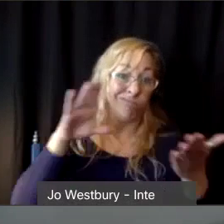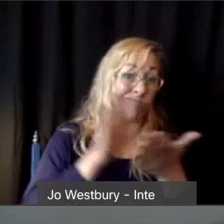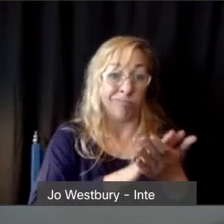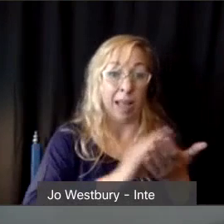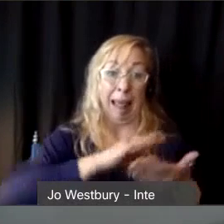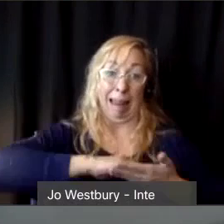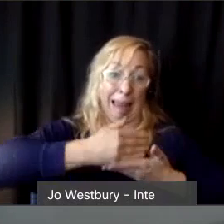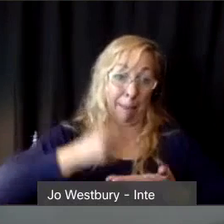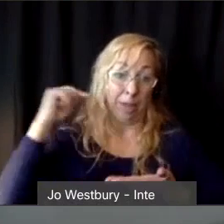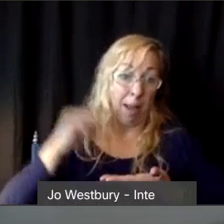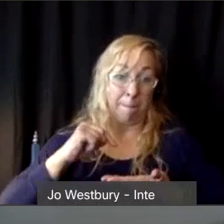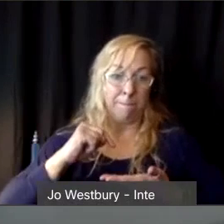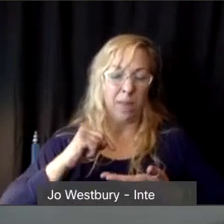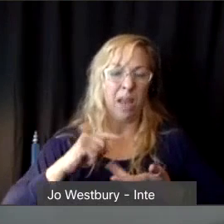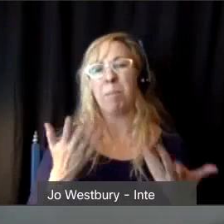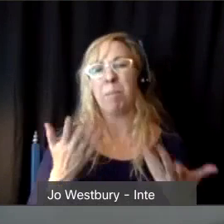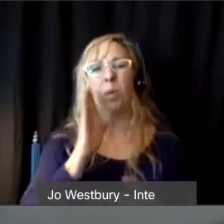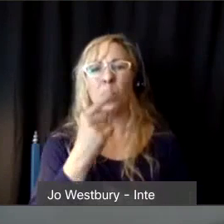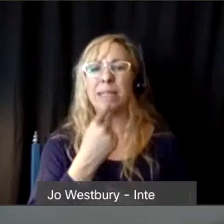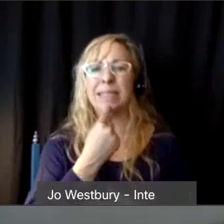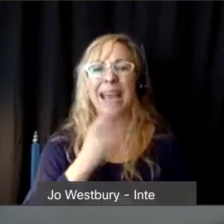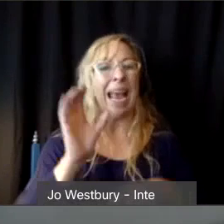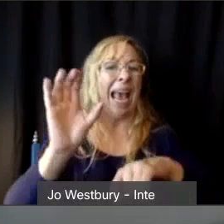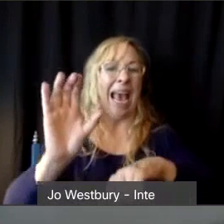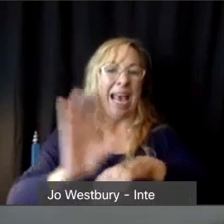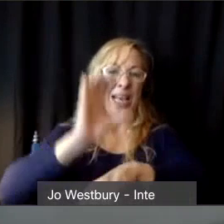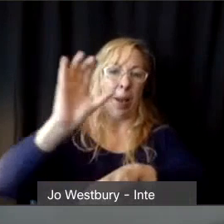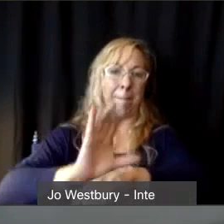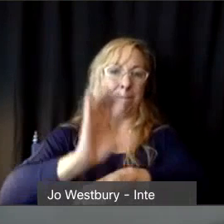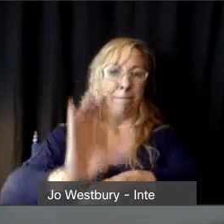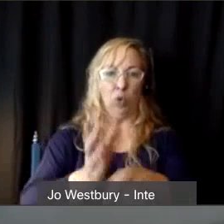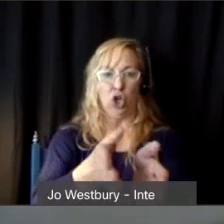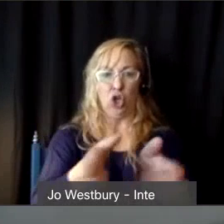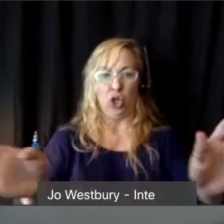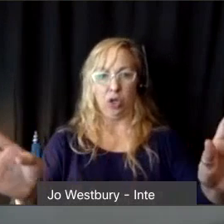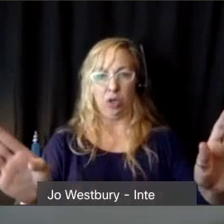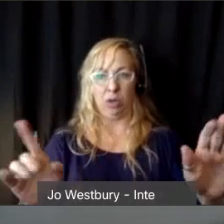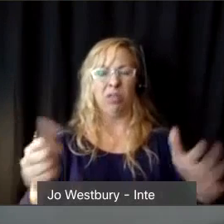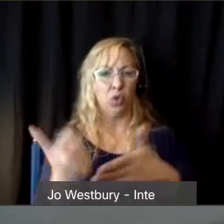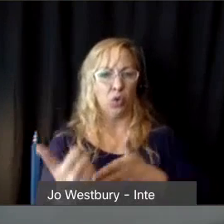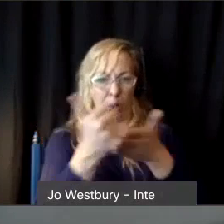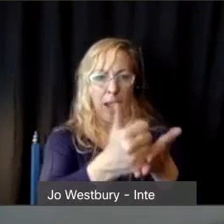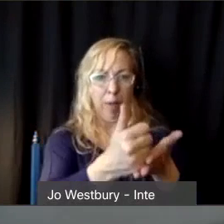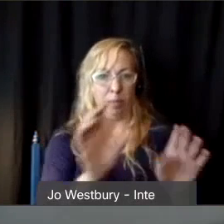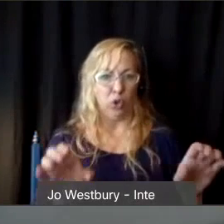computer that's not a laptop, but that computer does certain things to assist the person with certain things.